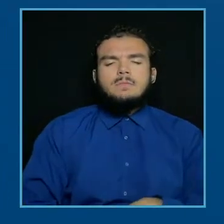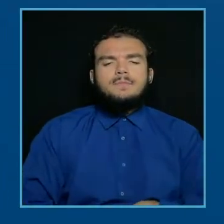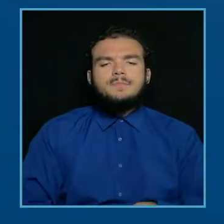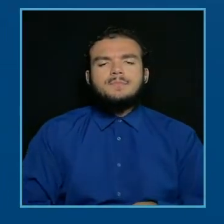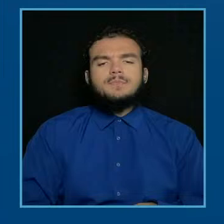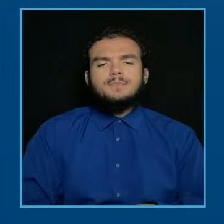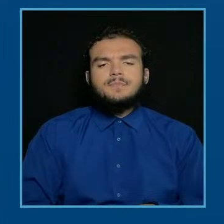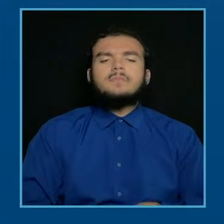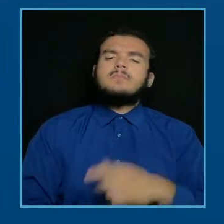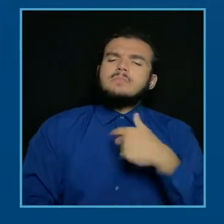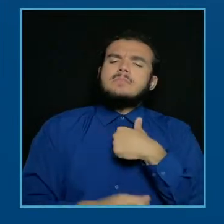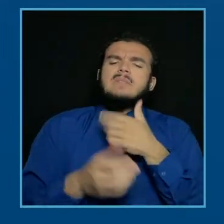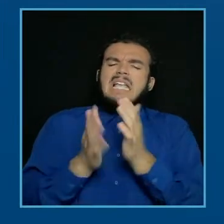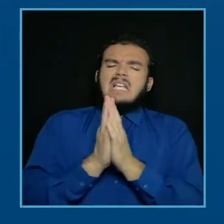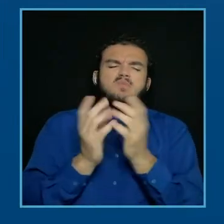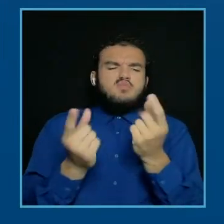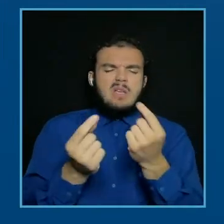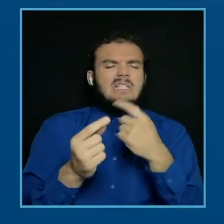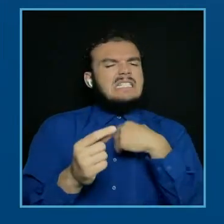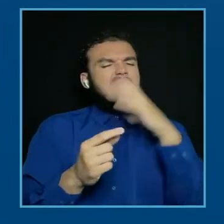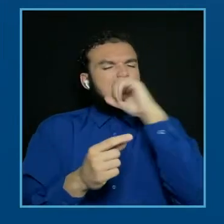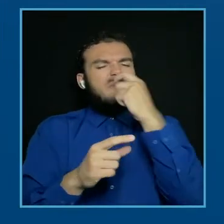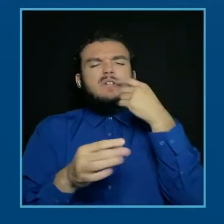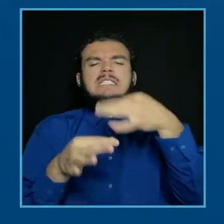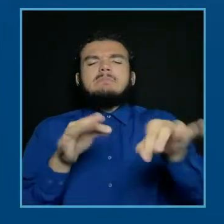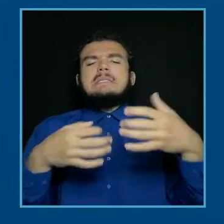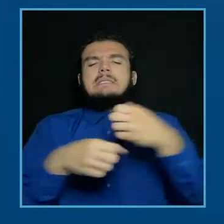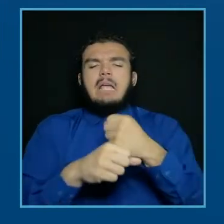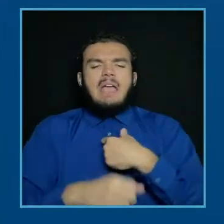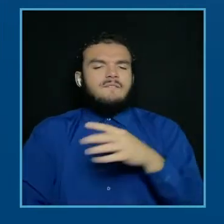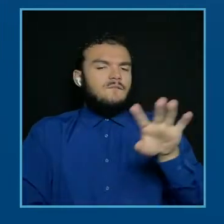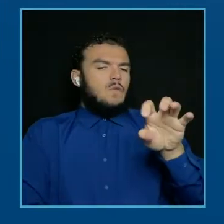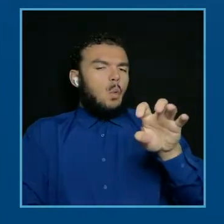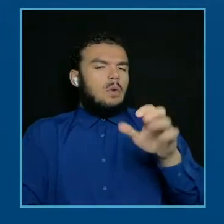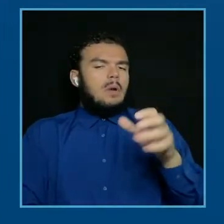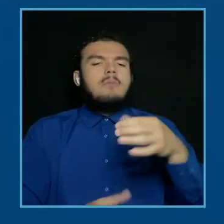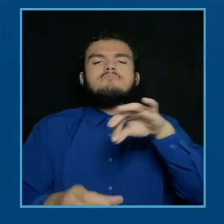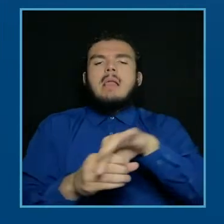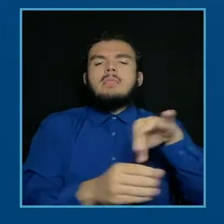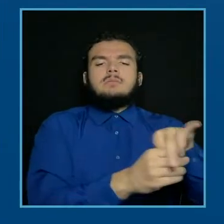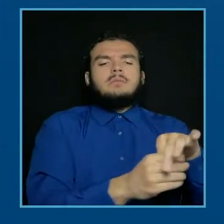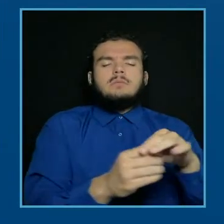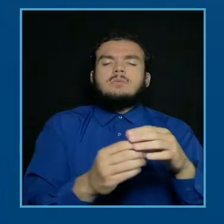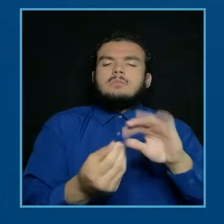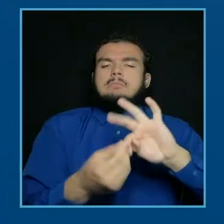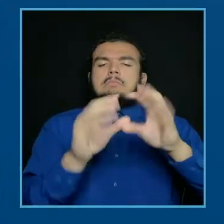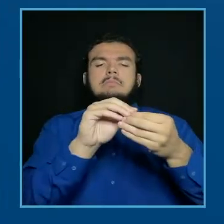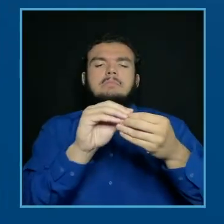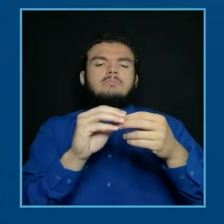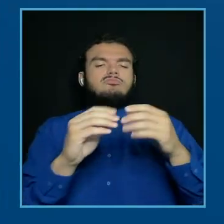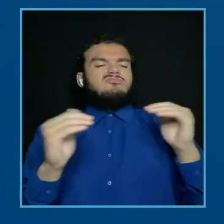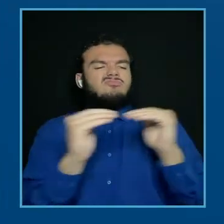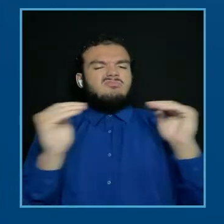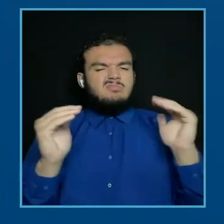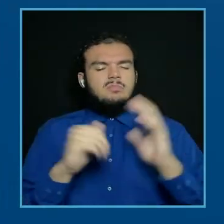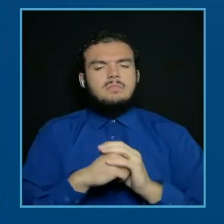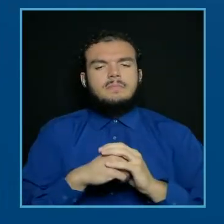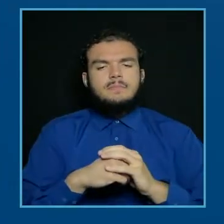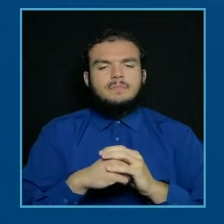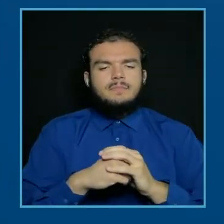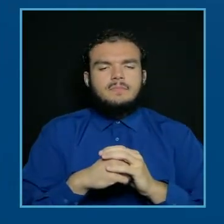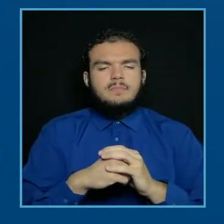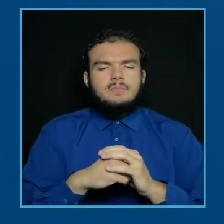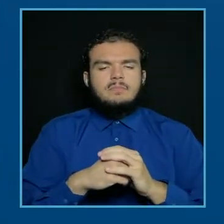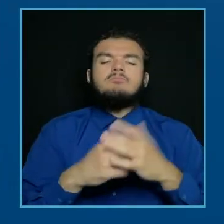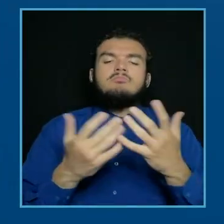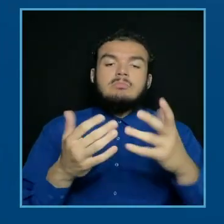I'd ask you to do is just assume for simplicity that there were 400 ballots in each basket to make the computation simple. And suppose that the